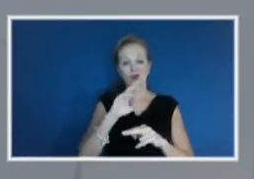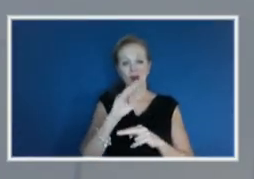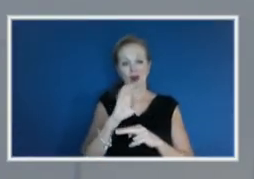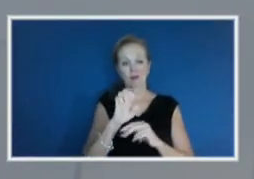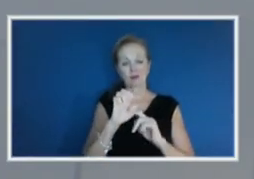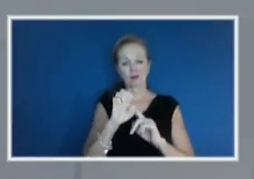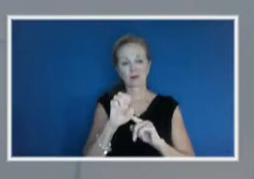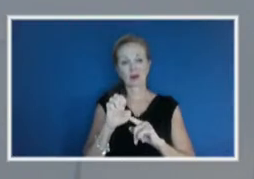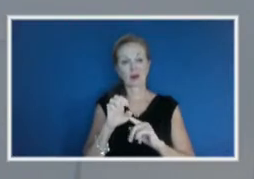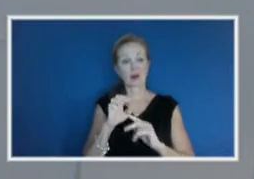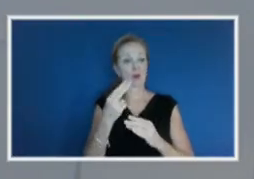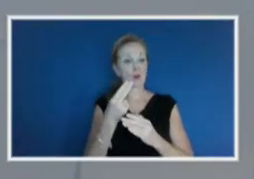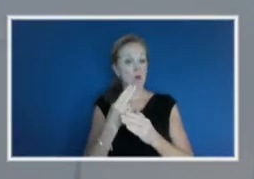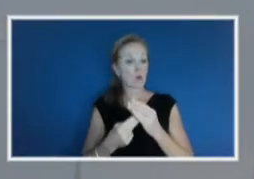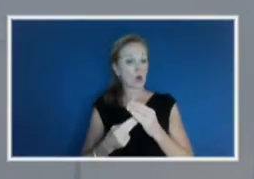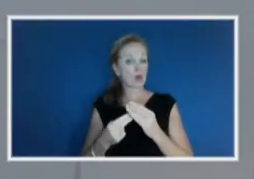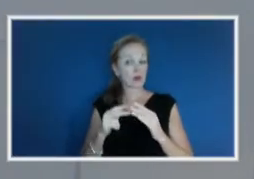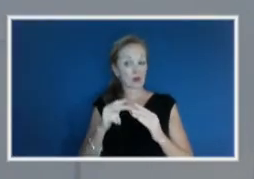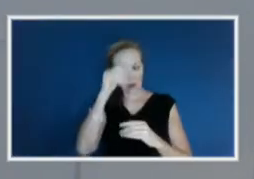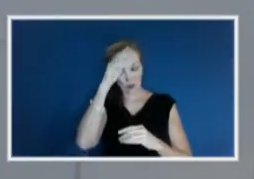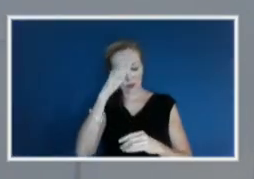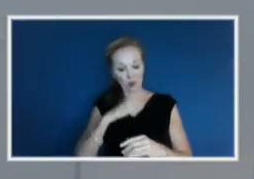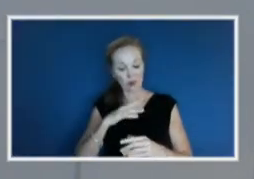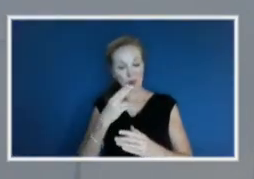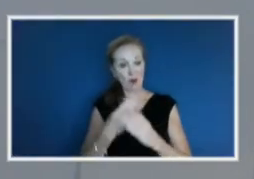here today, because I think you both play